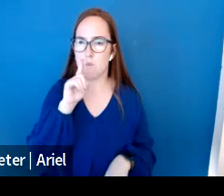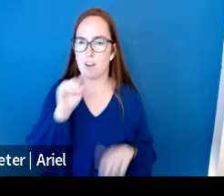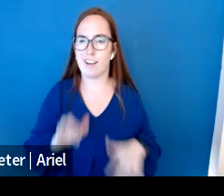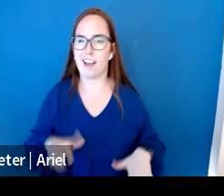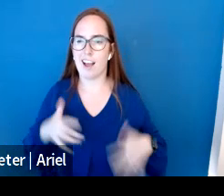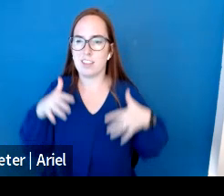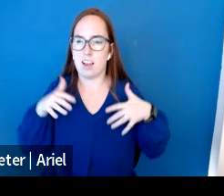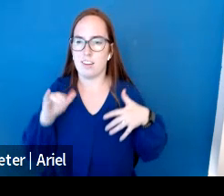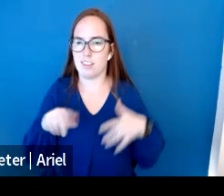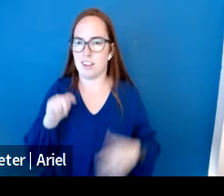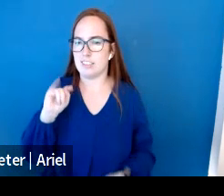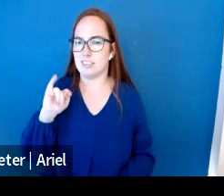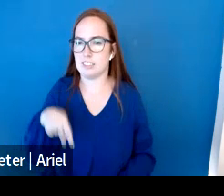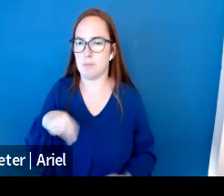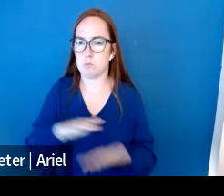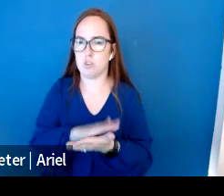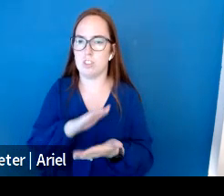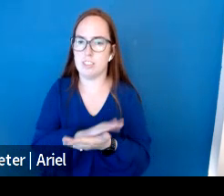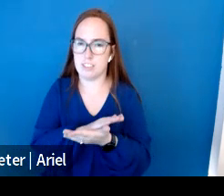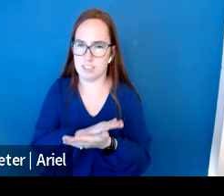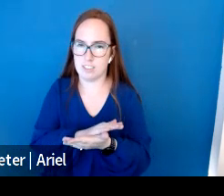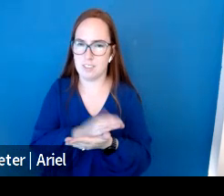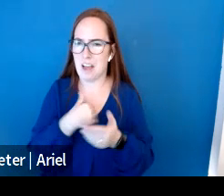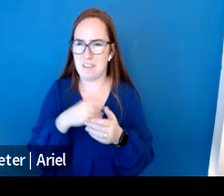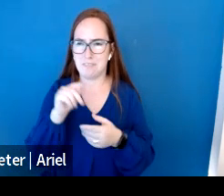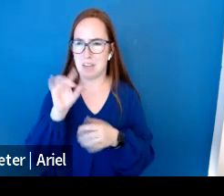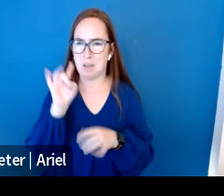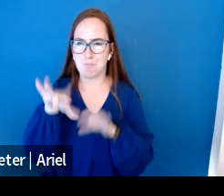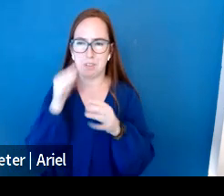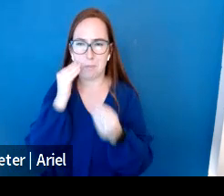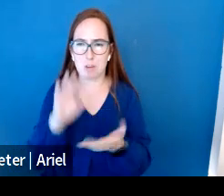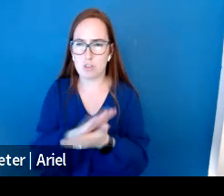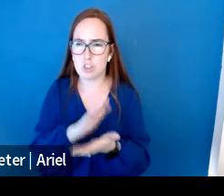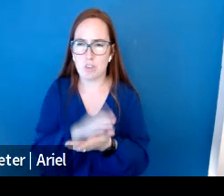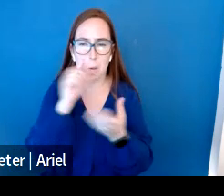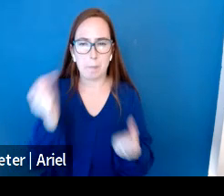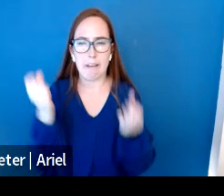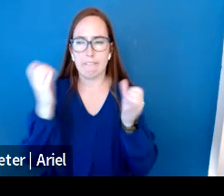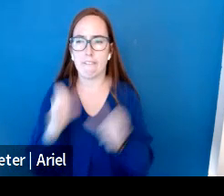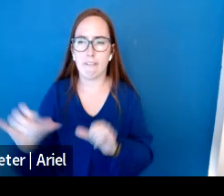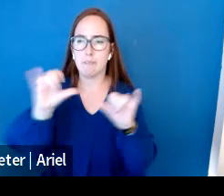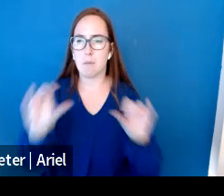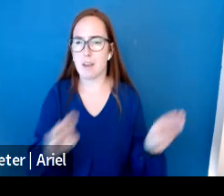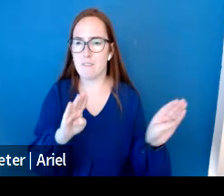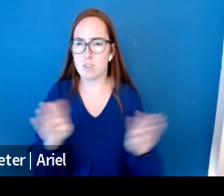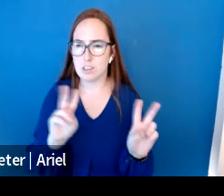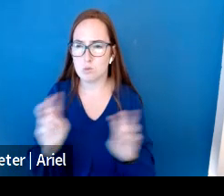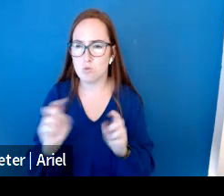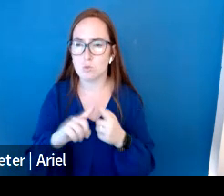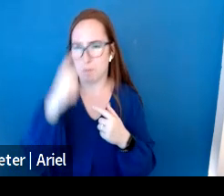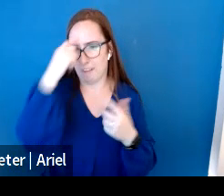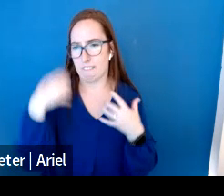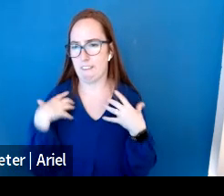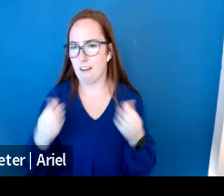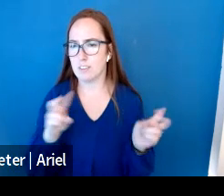anxiety tip sheet. There are tip sheets for many of the common behavioral and mental health issues that our students